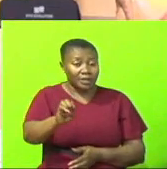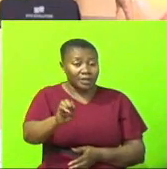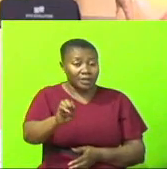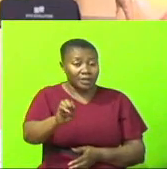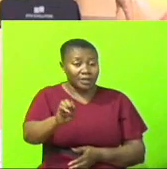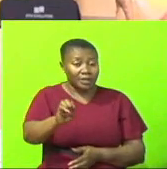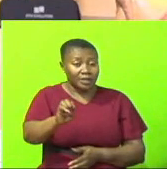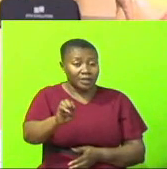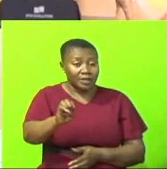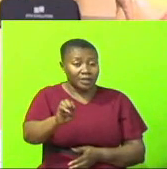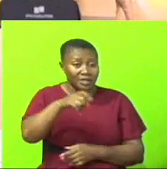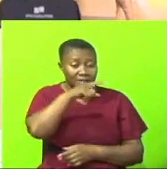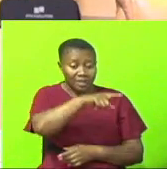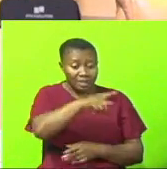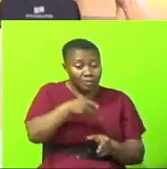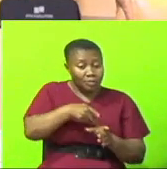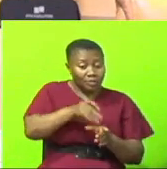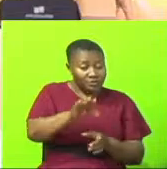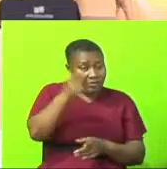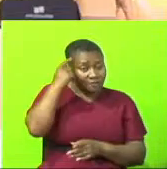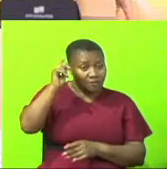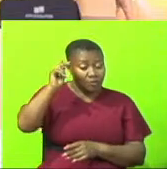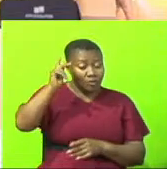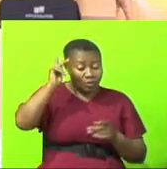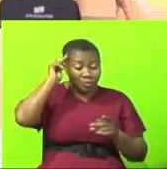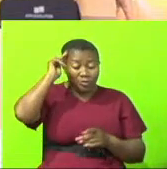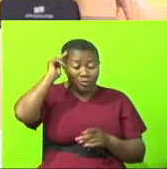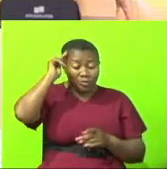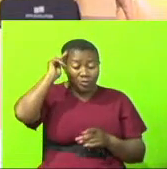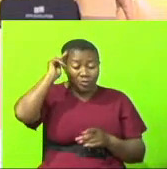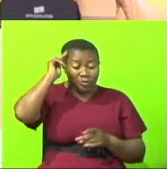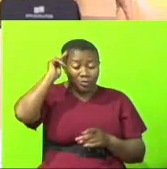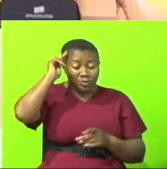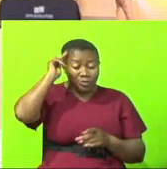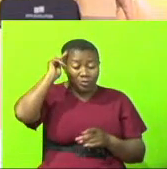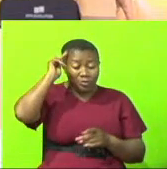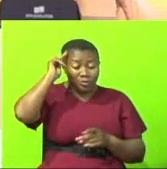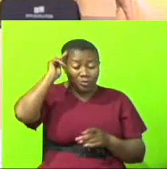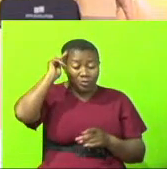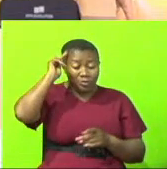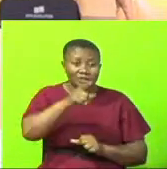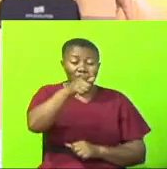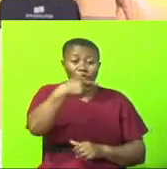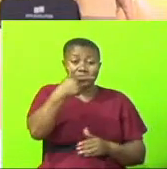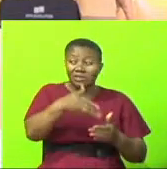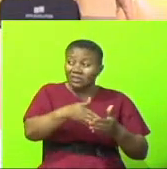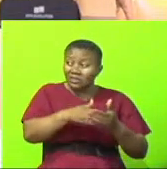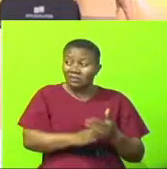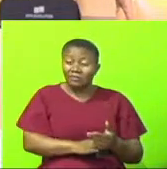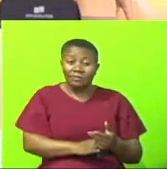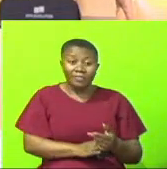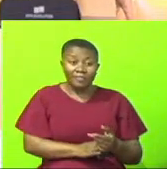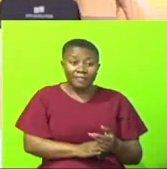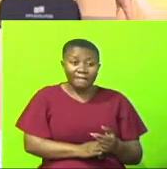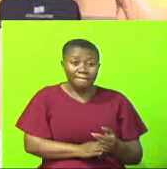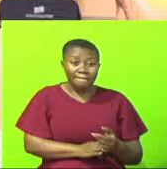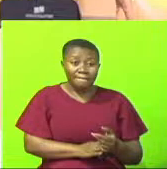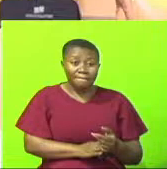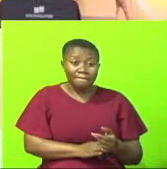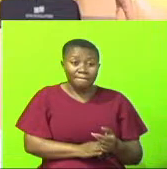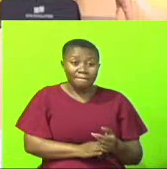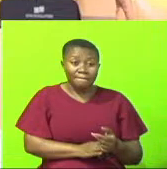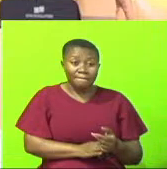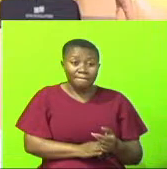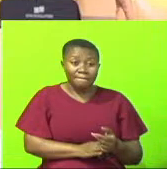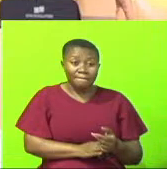Political Science, that ruling, that erudite ruling that he delivered, we are saying